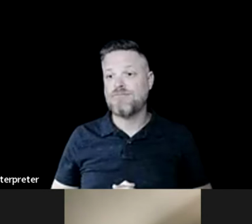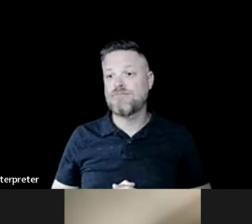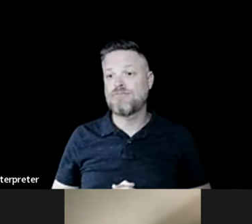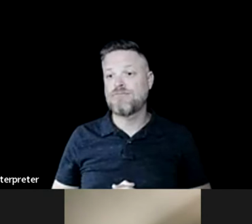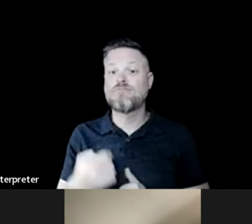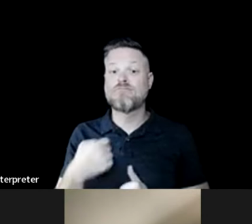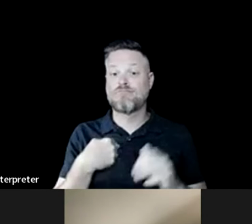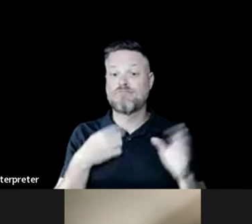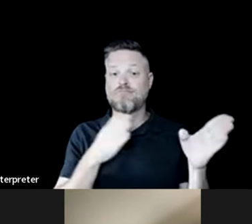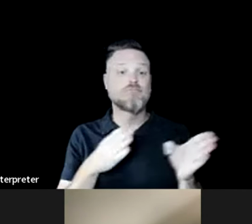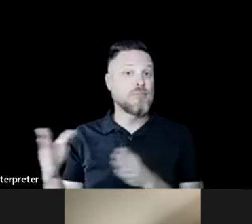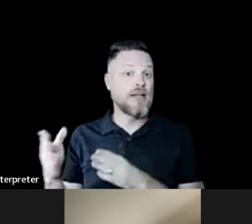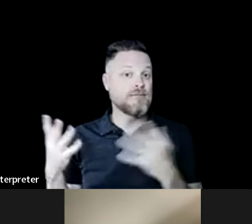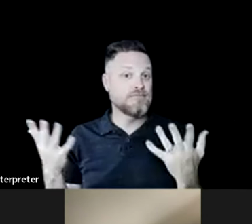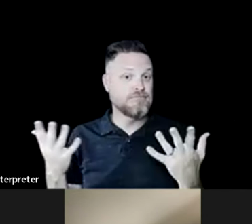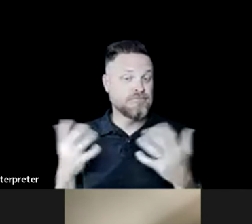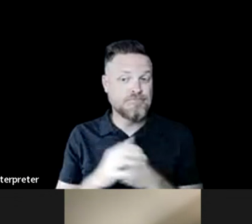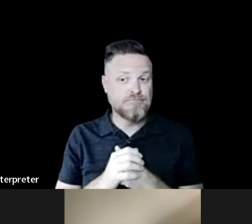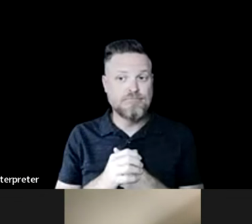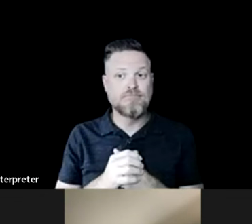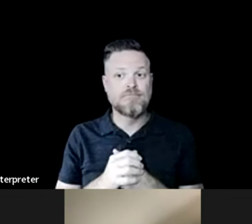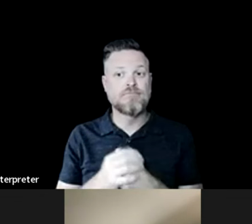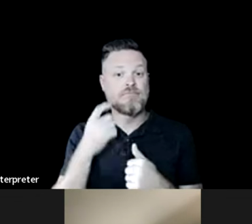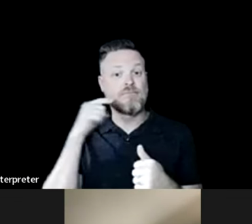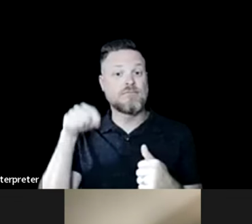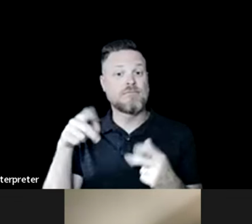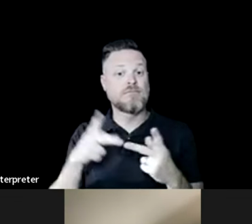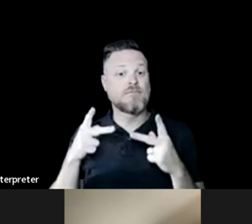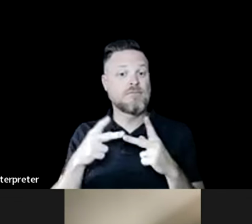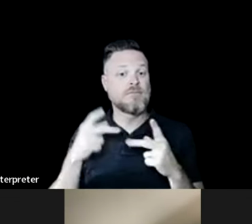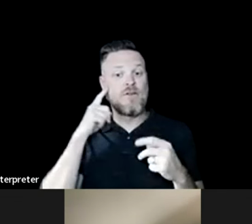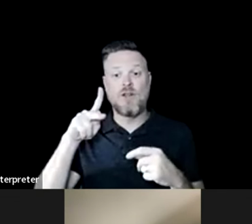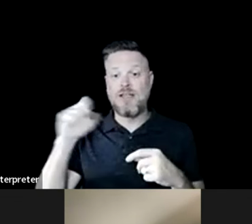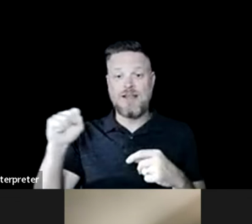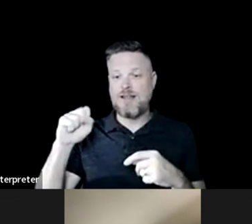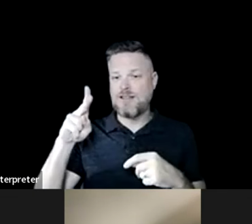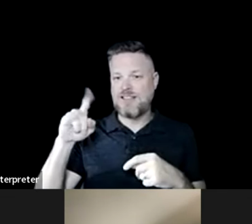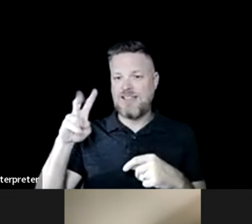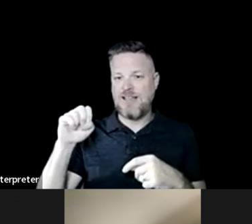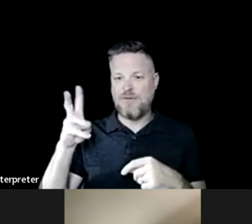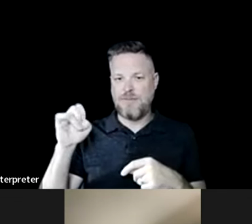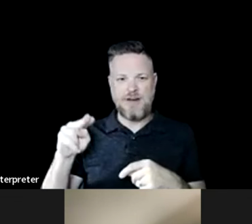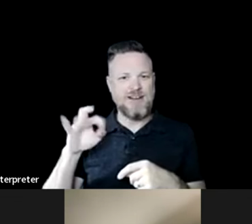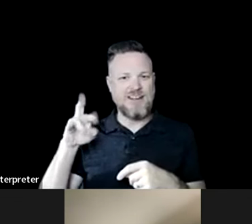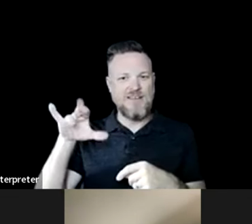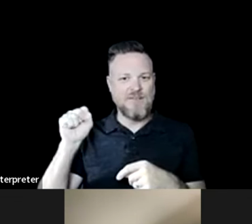I plan to make the position of the Kansas Native American Affairs Office a little